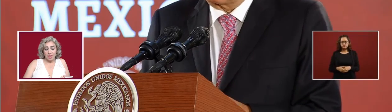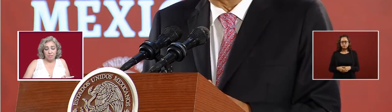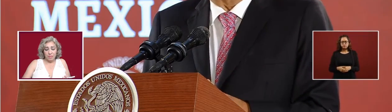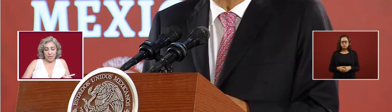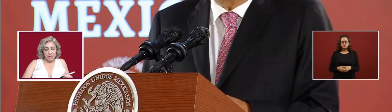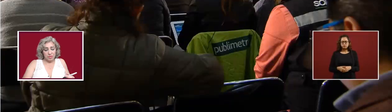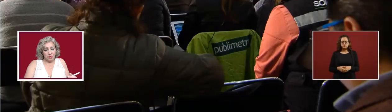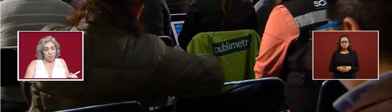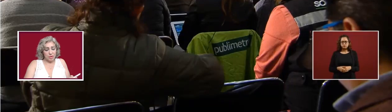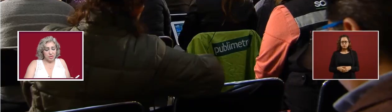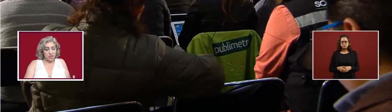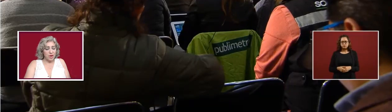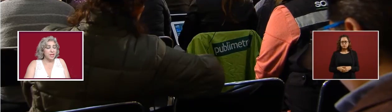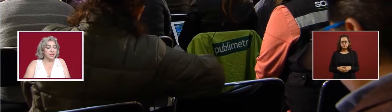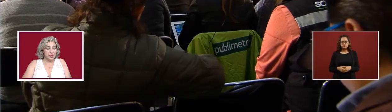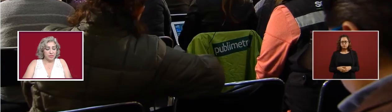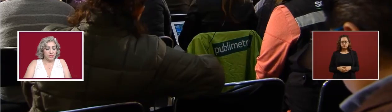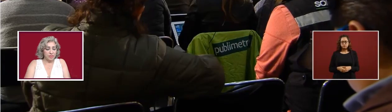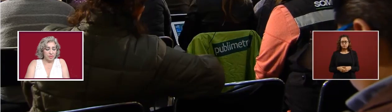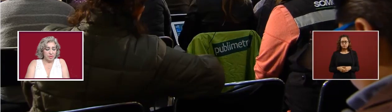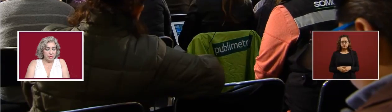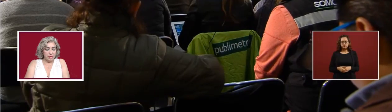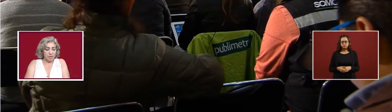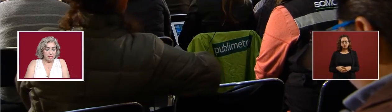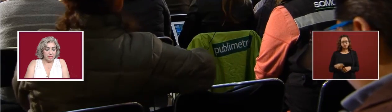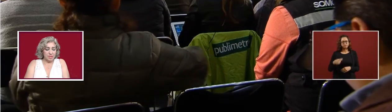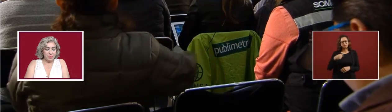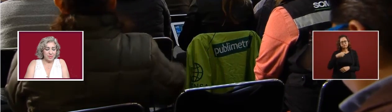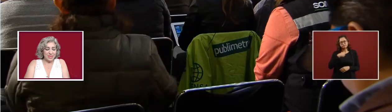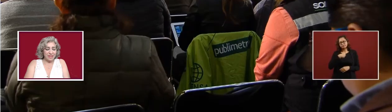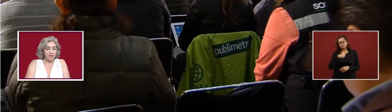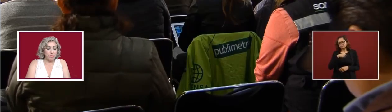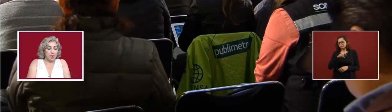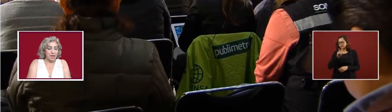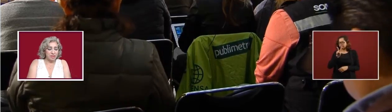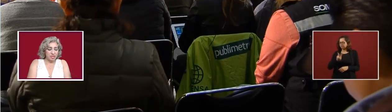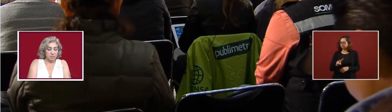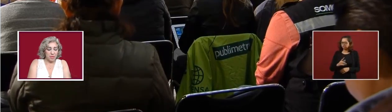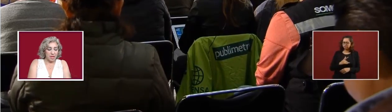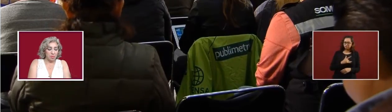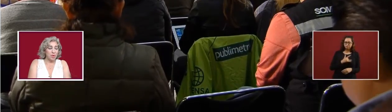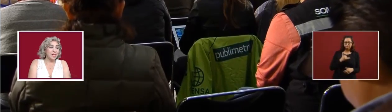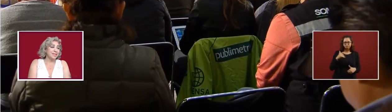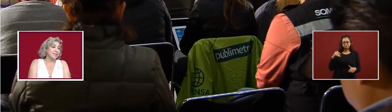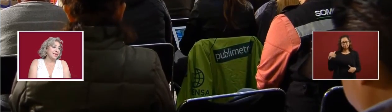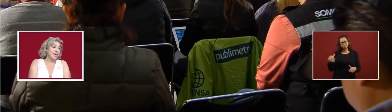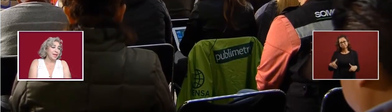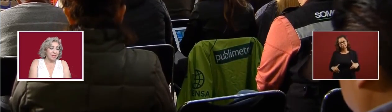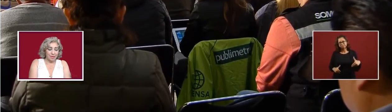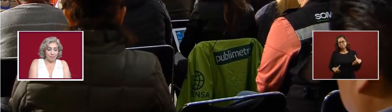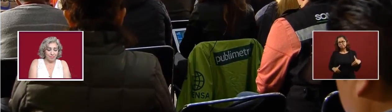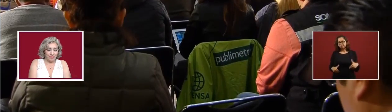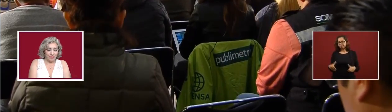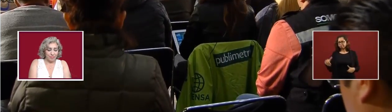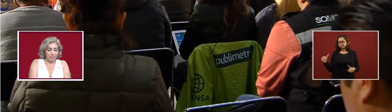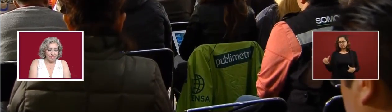But we're trying to. Sometimes it even bothers me when I see